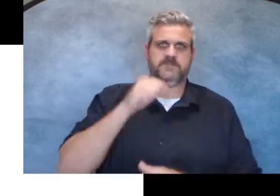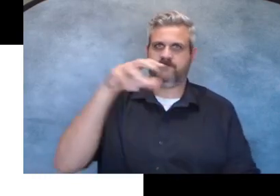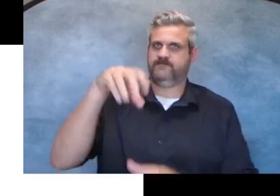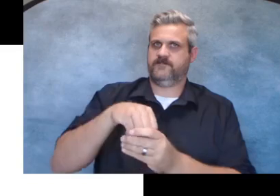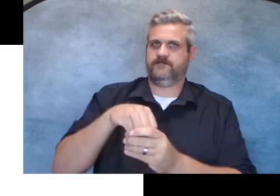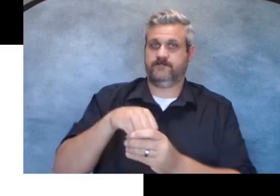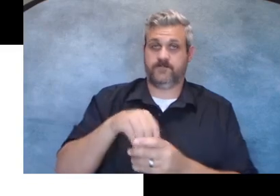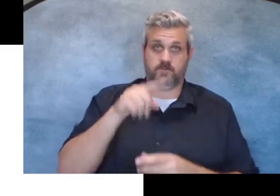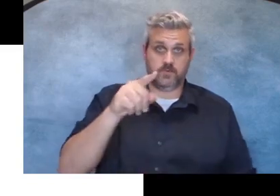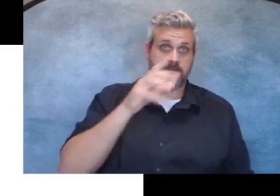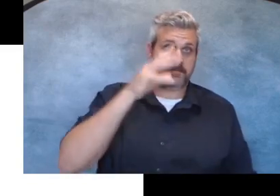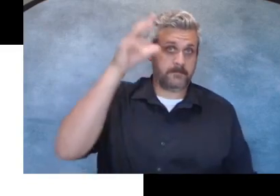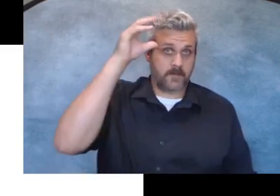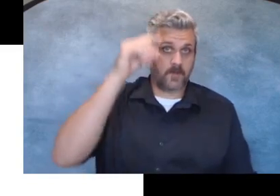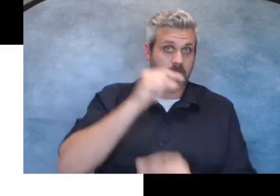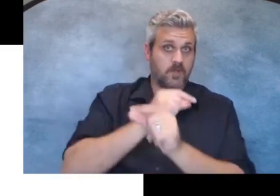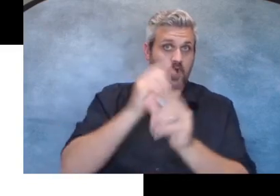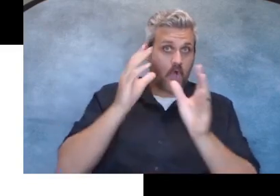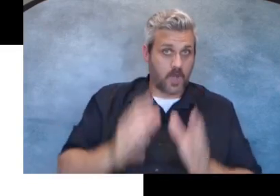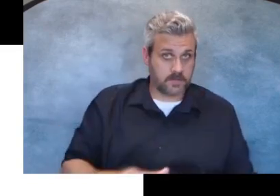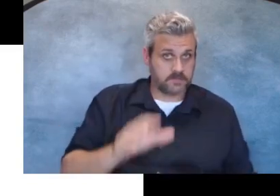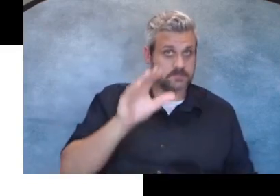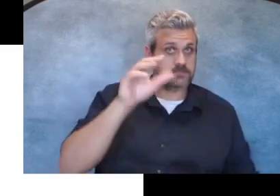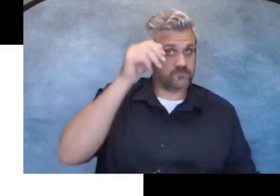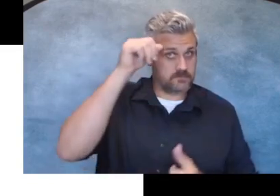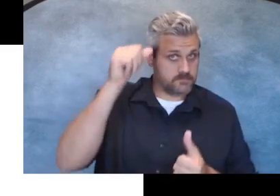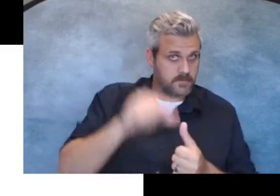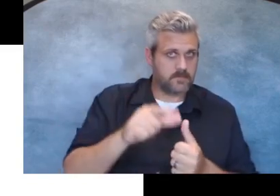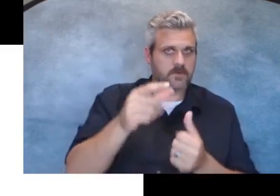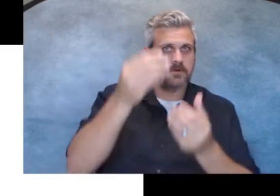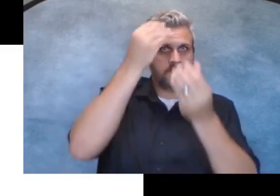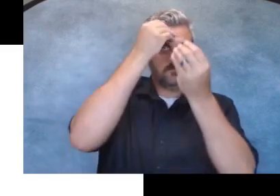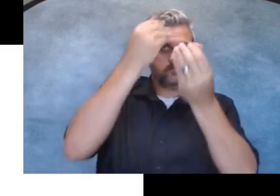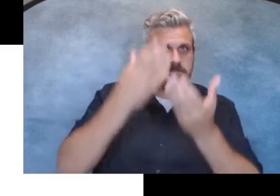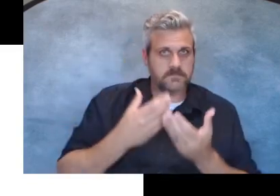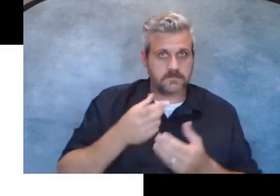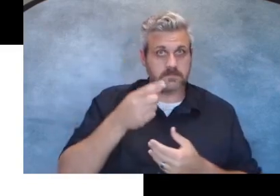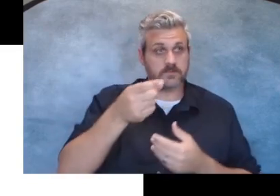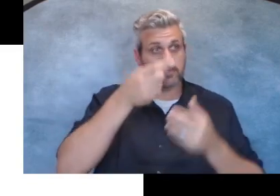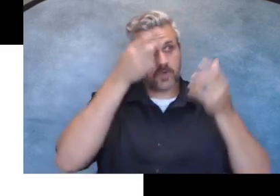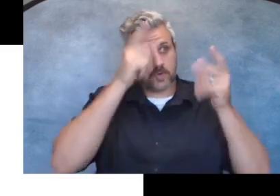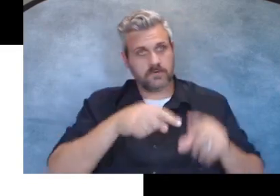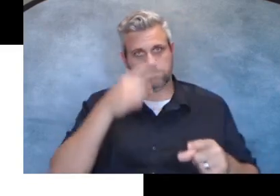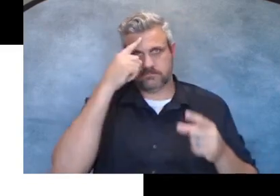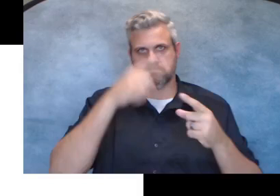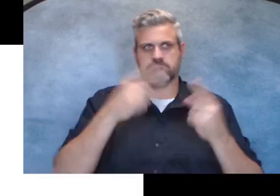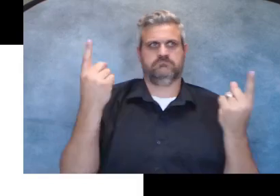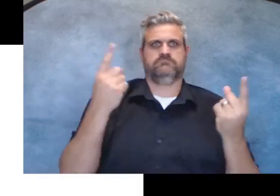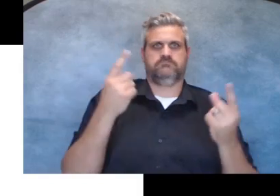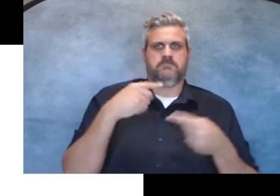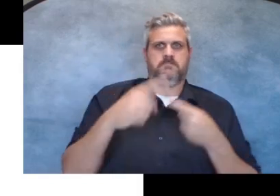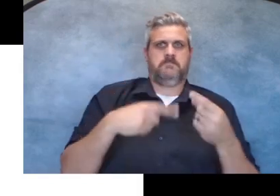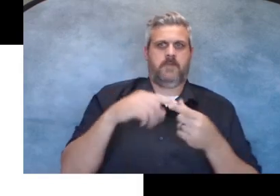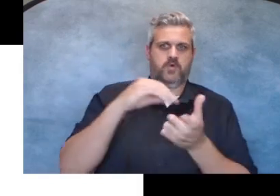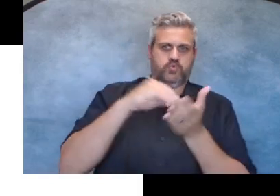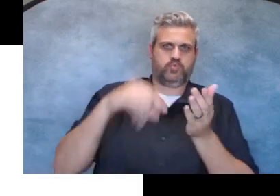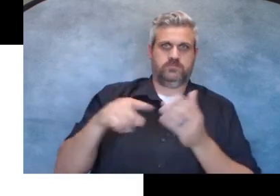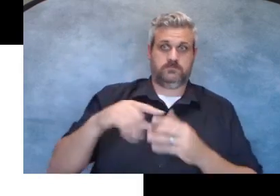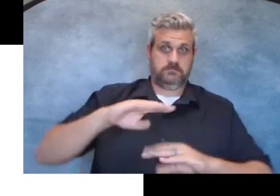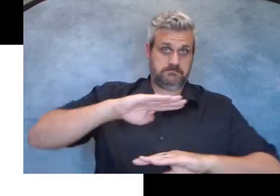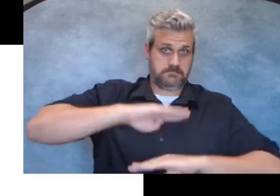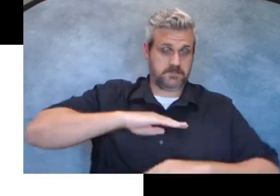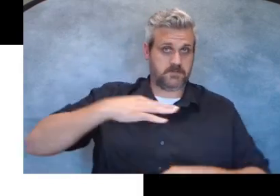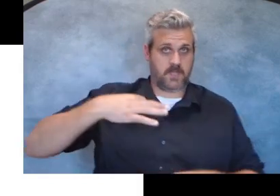a parent or guardian, again, you will need to provide input on whether you agree or disagree that the student meets the